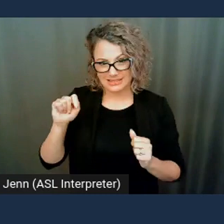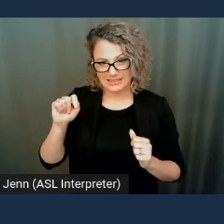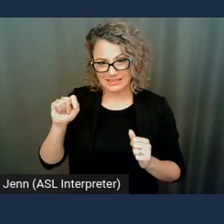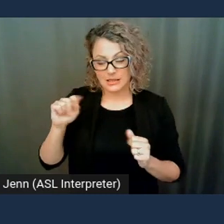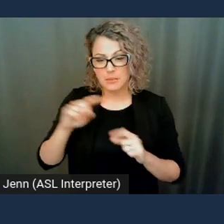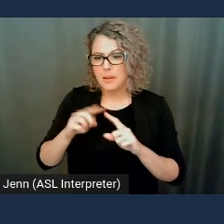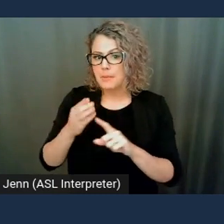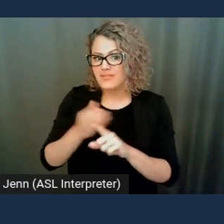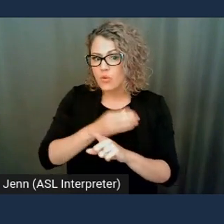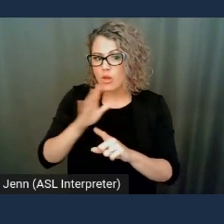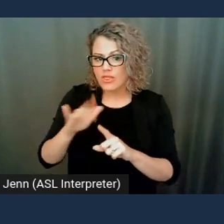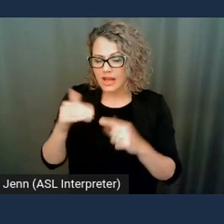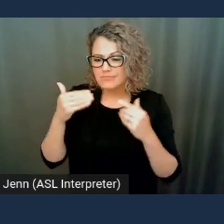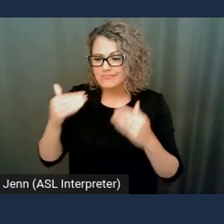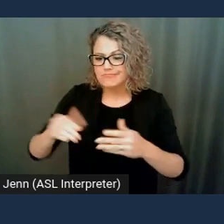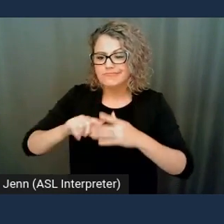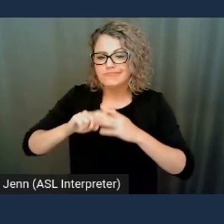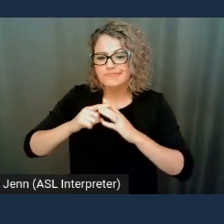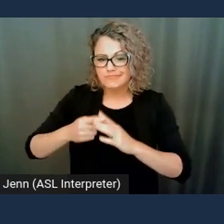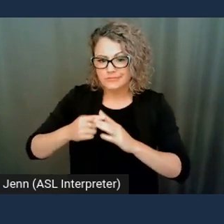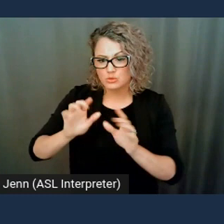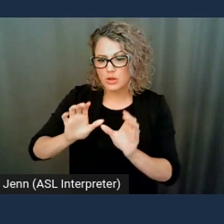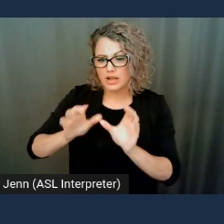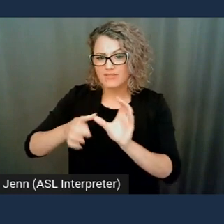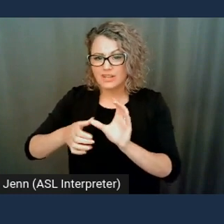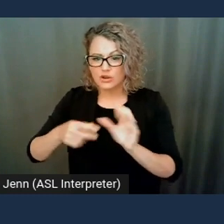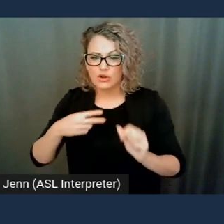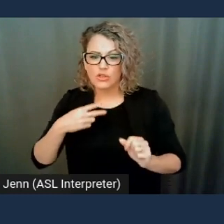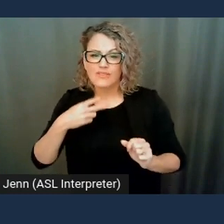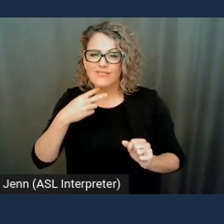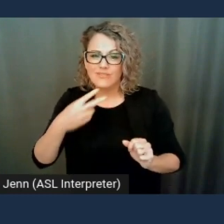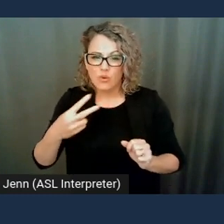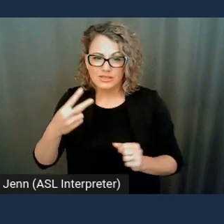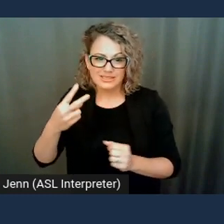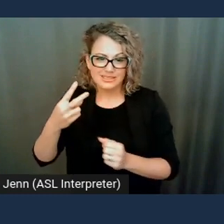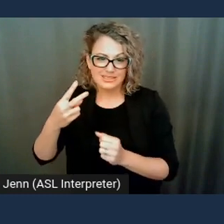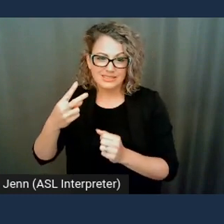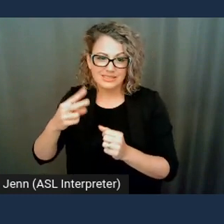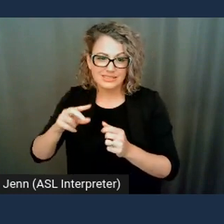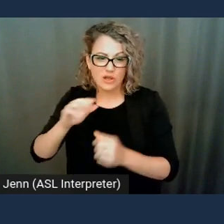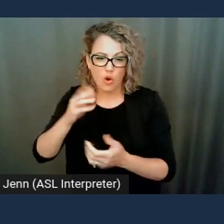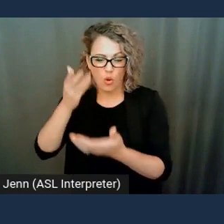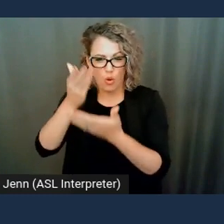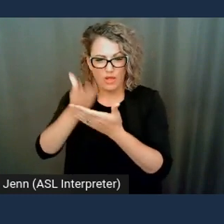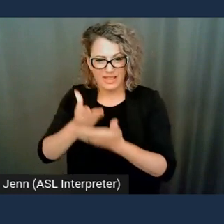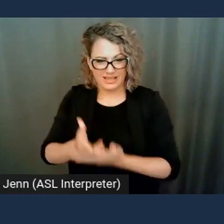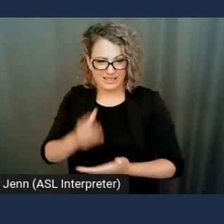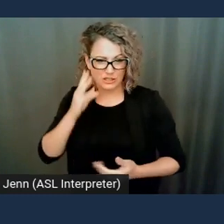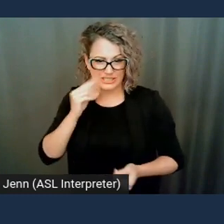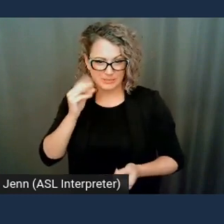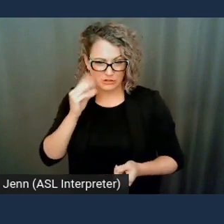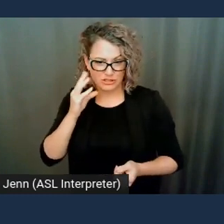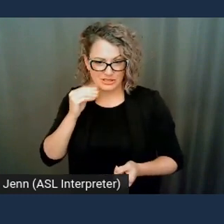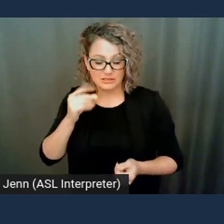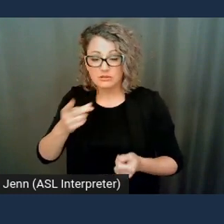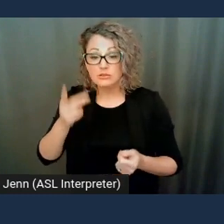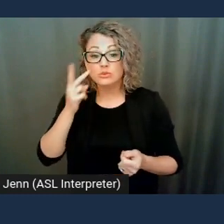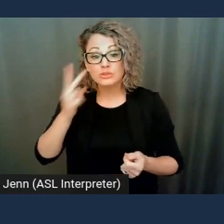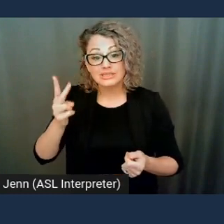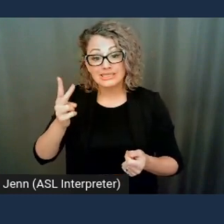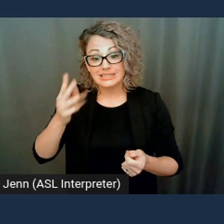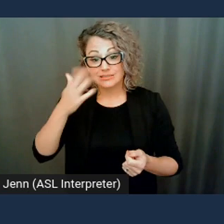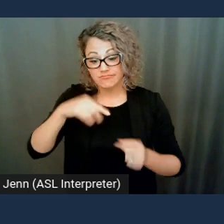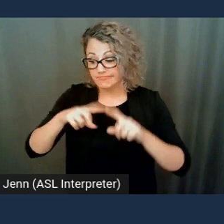into the contact flows to configure the voice authentication and fraud detection experience. And what you see in front